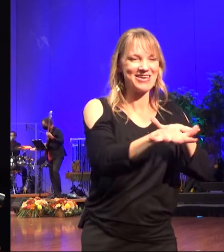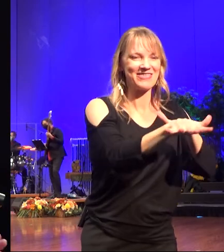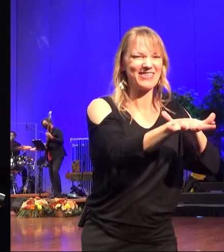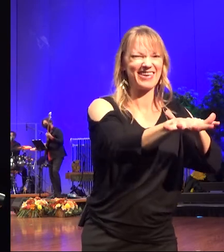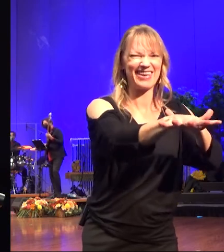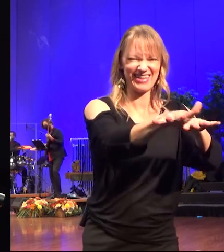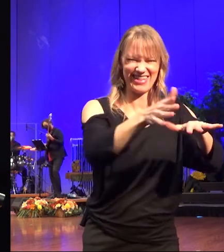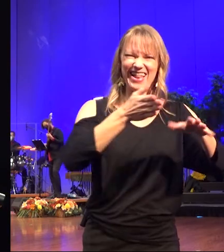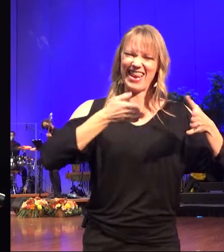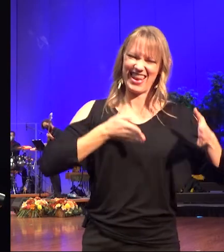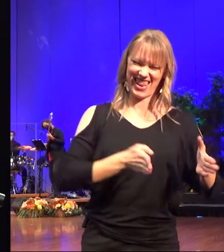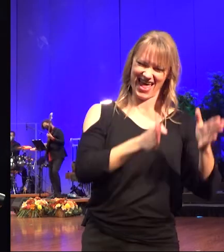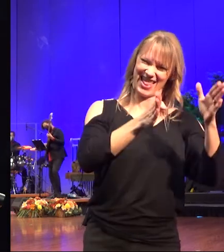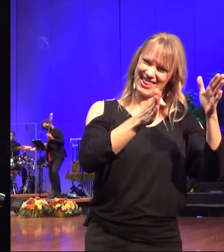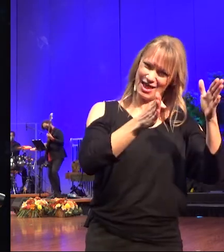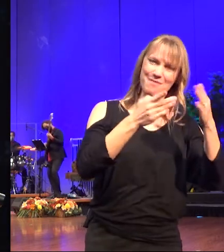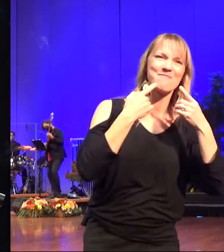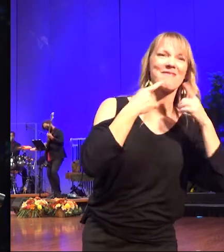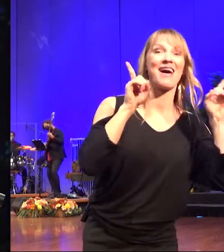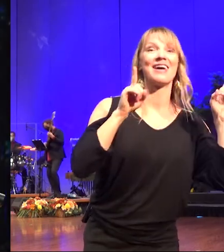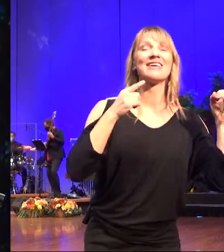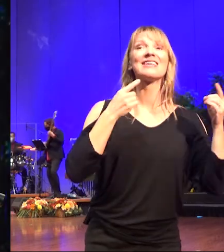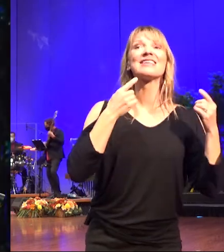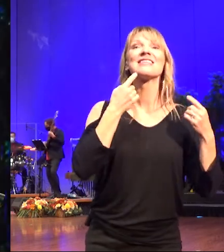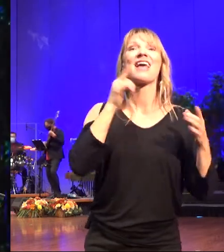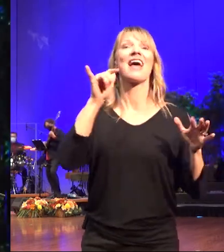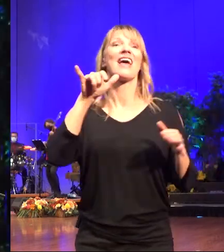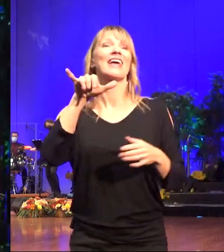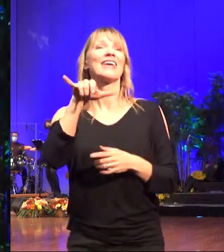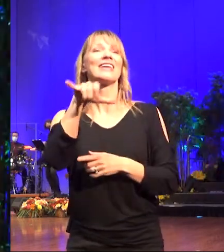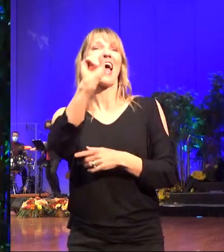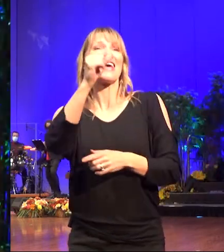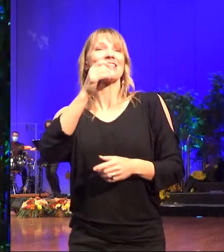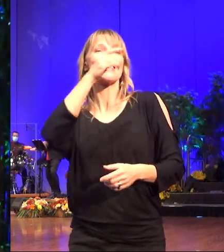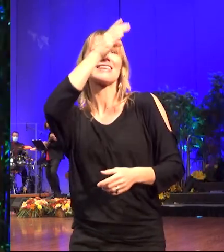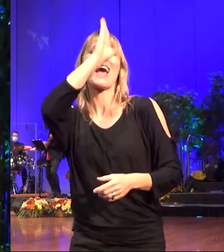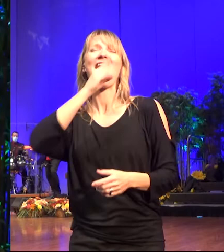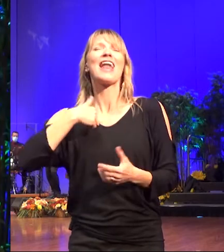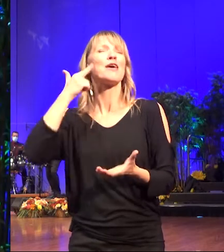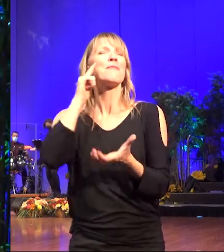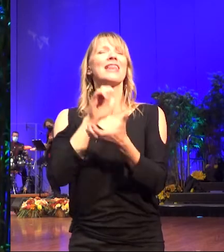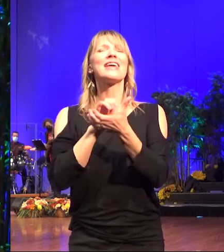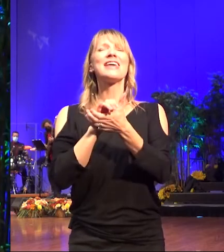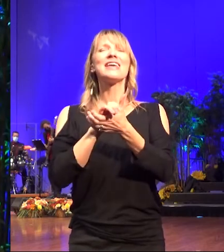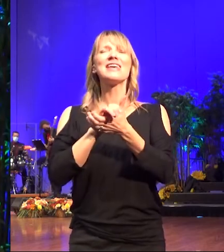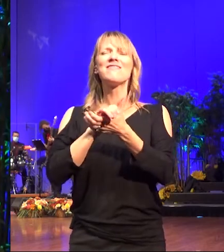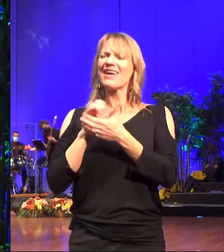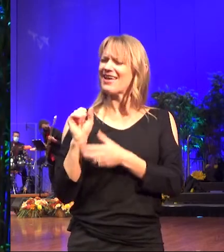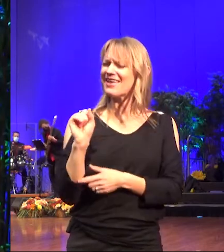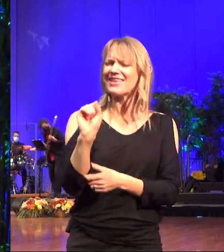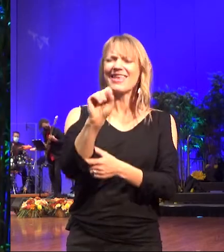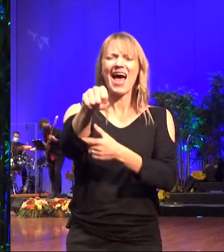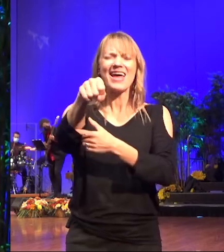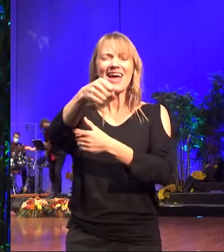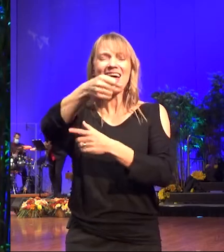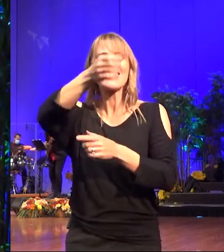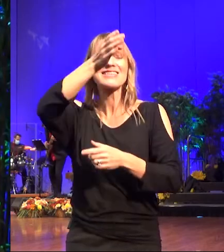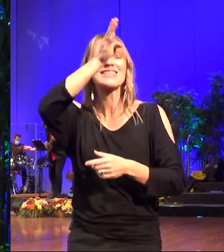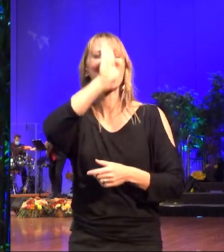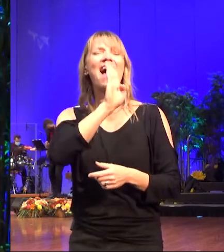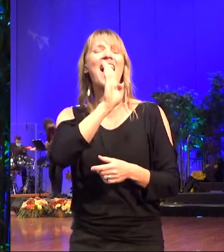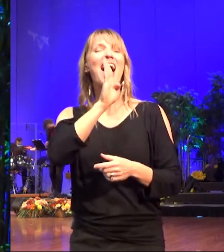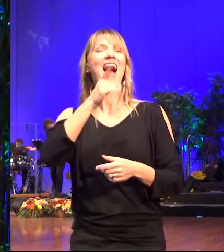And let these four words help them flow, singing, yes, God, I